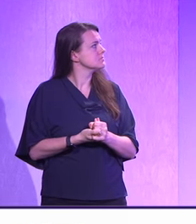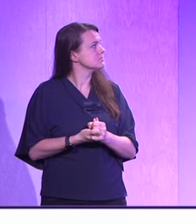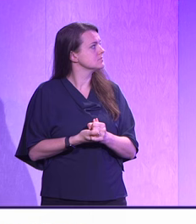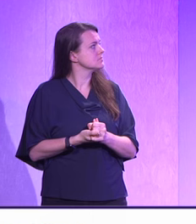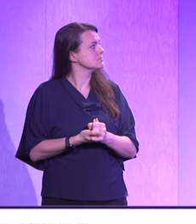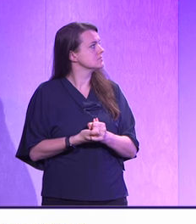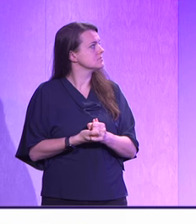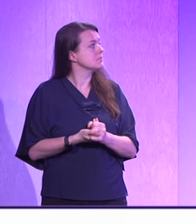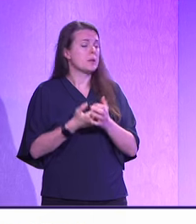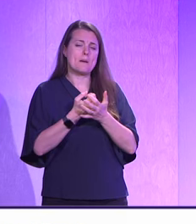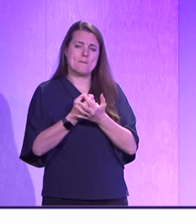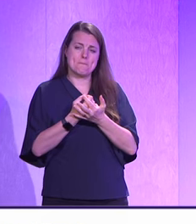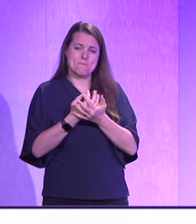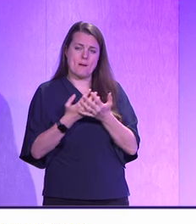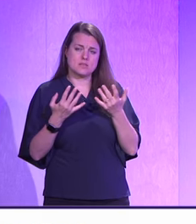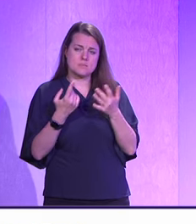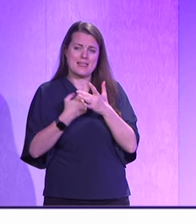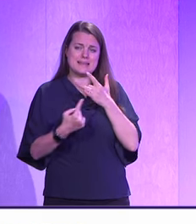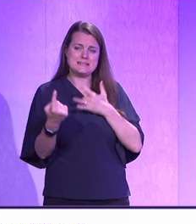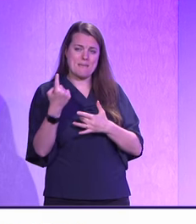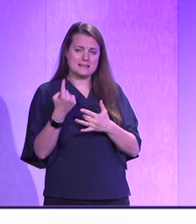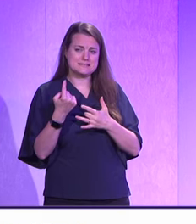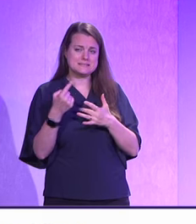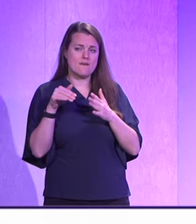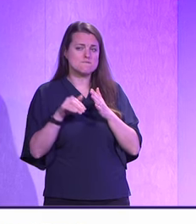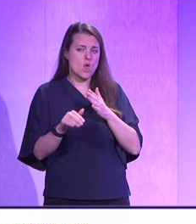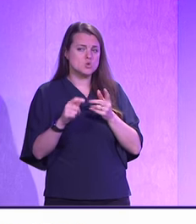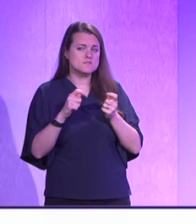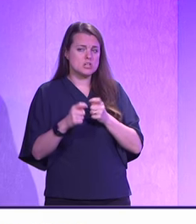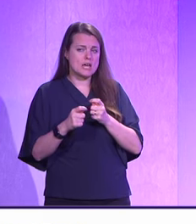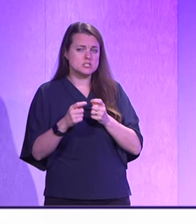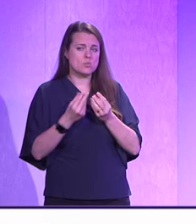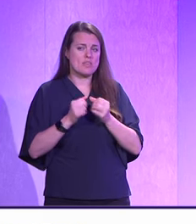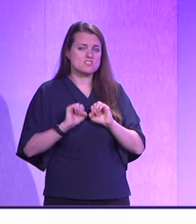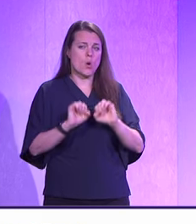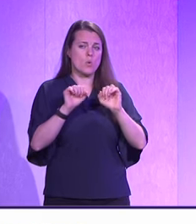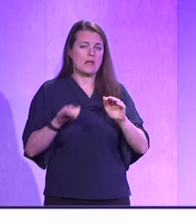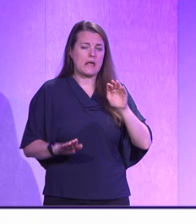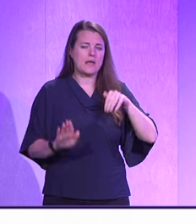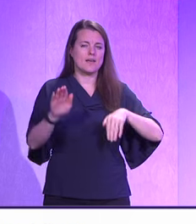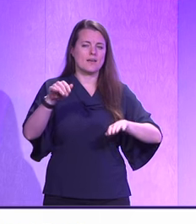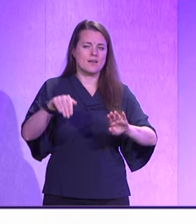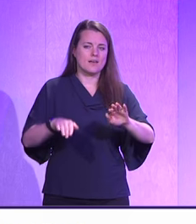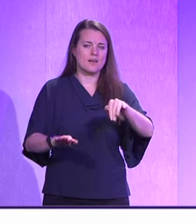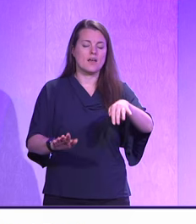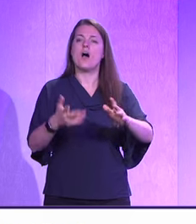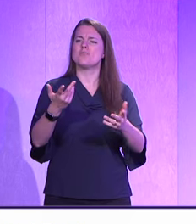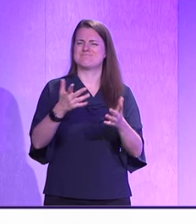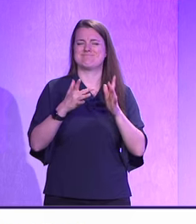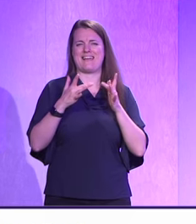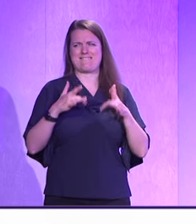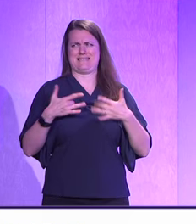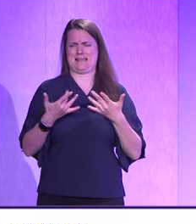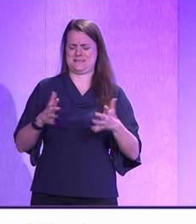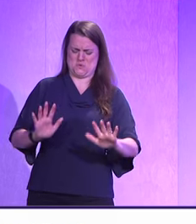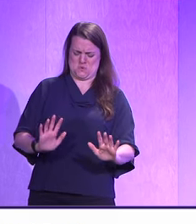Multiple independent flows of change, each with its own cadence. So it feels a bit messy. It feels a bit anarchic.